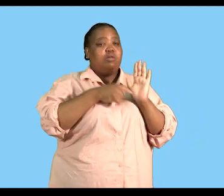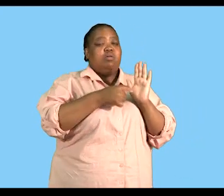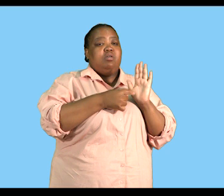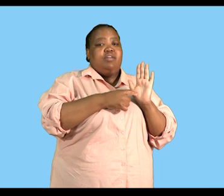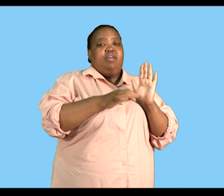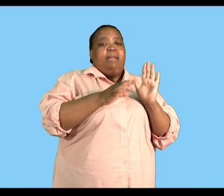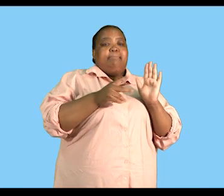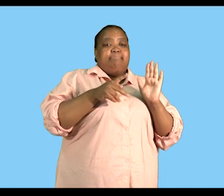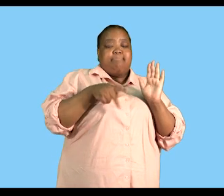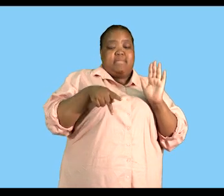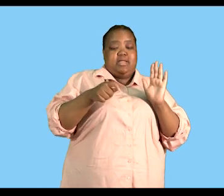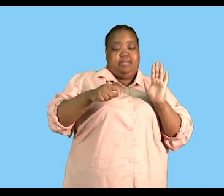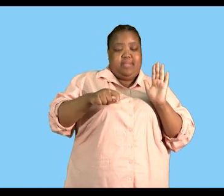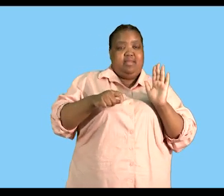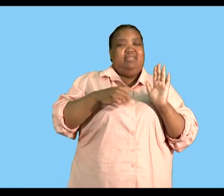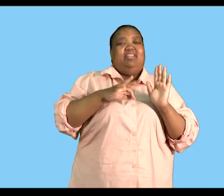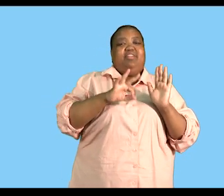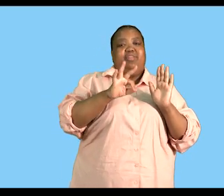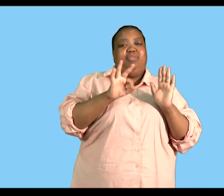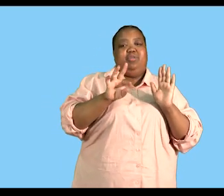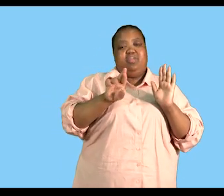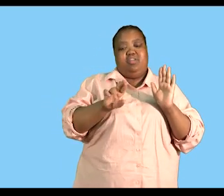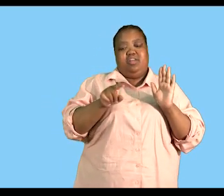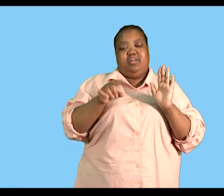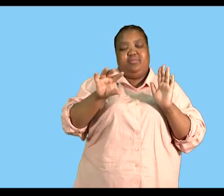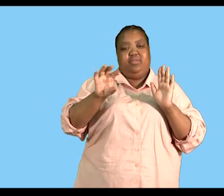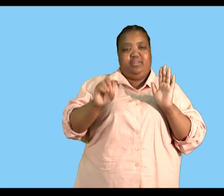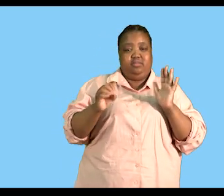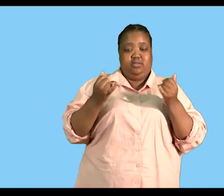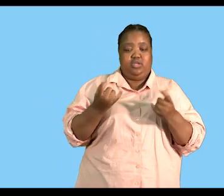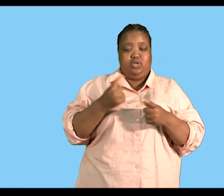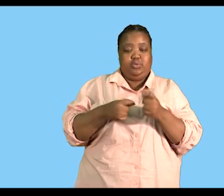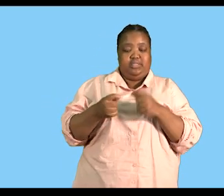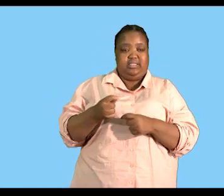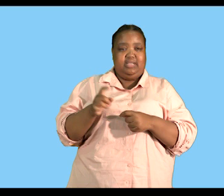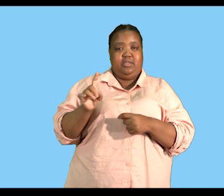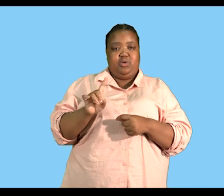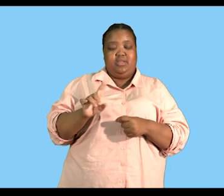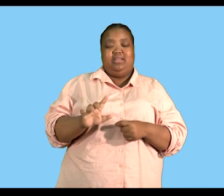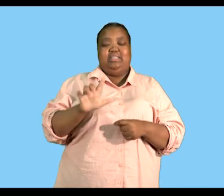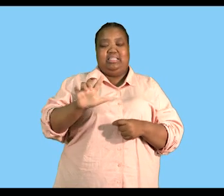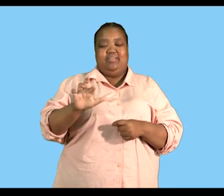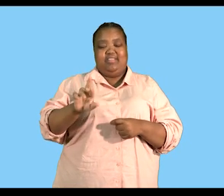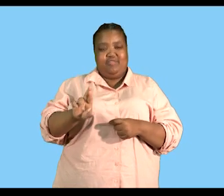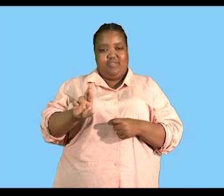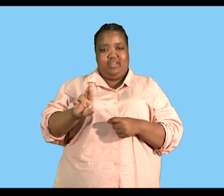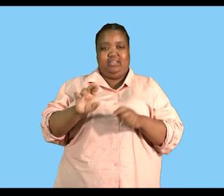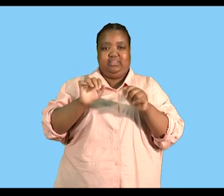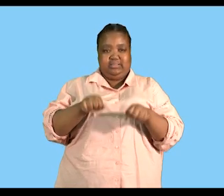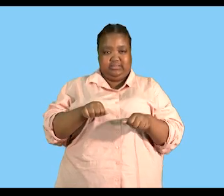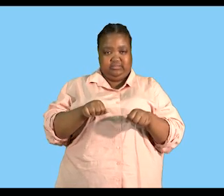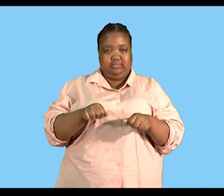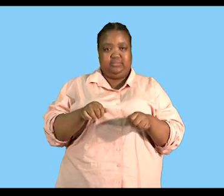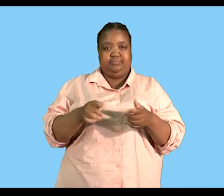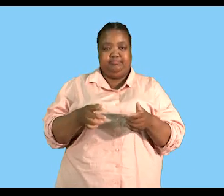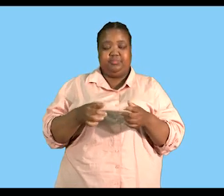now in this case, the selling price, it's 7 rand, and the cost price,